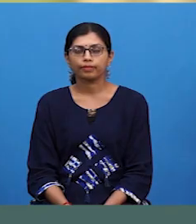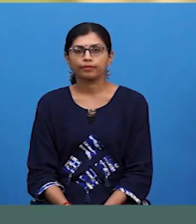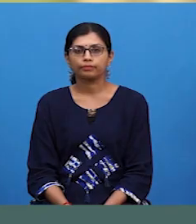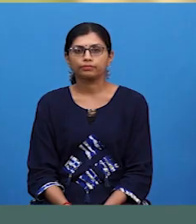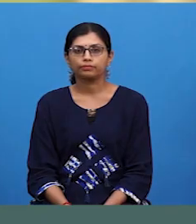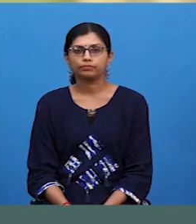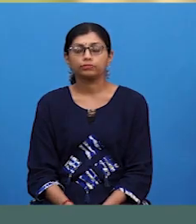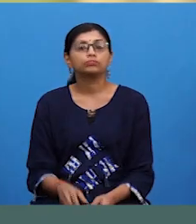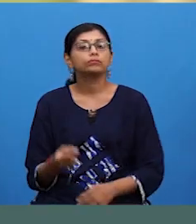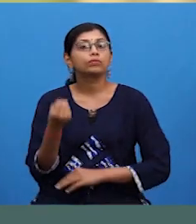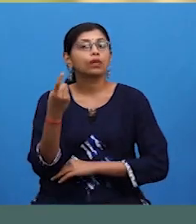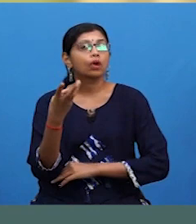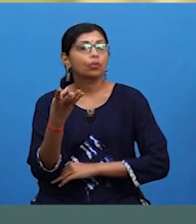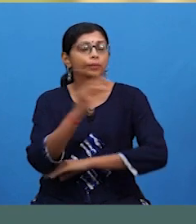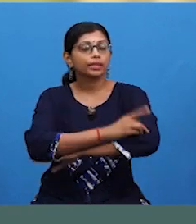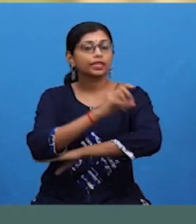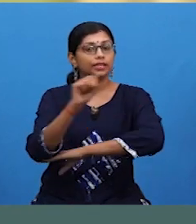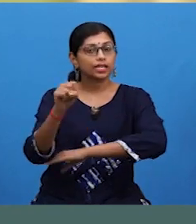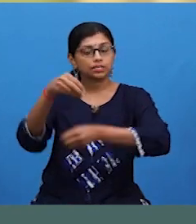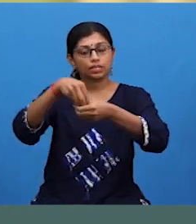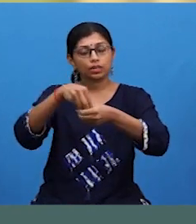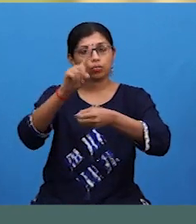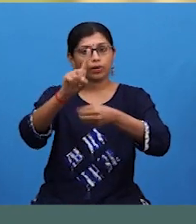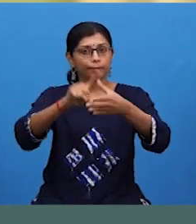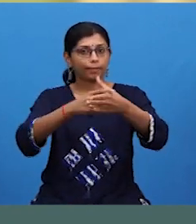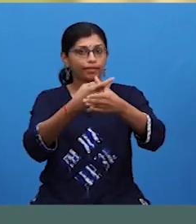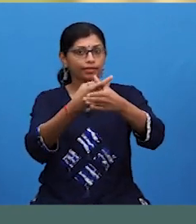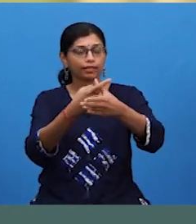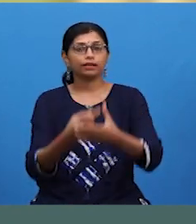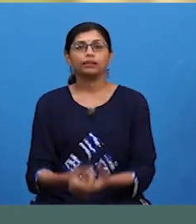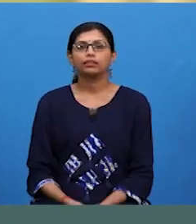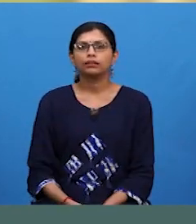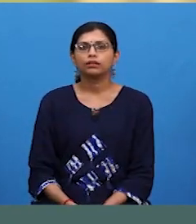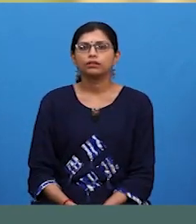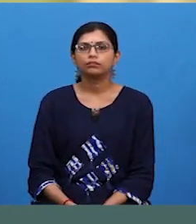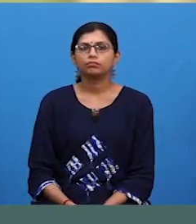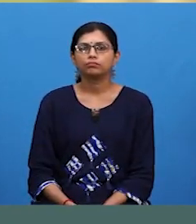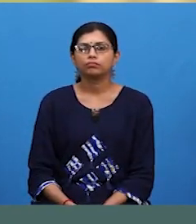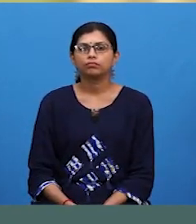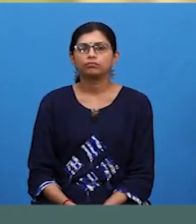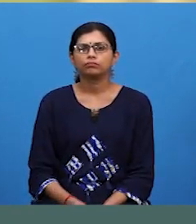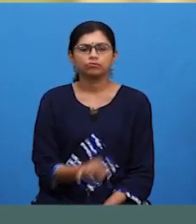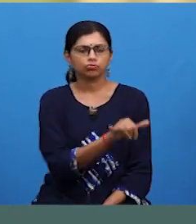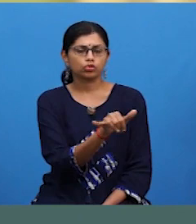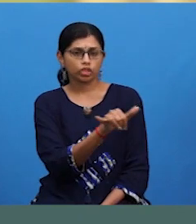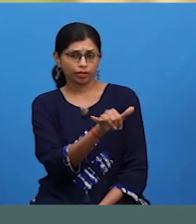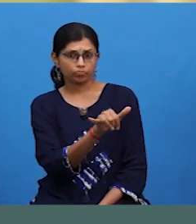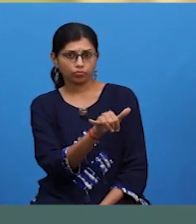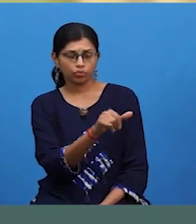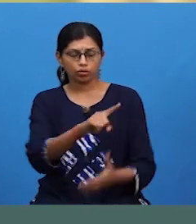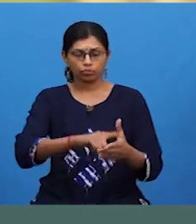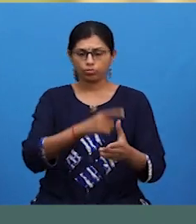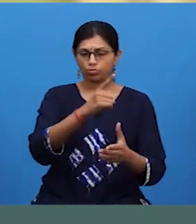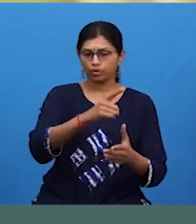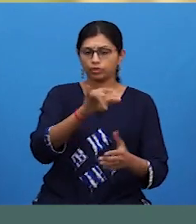However, how many days are there in each month? Do we have the same number of